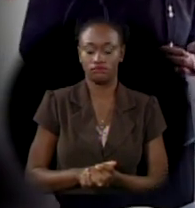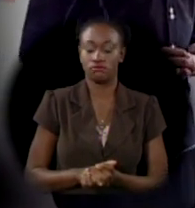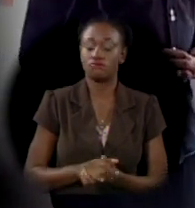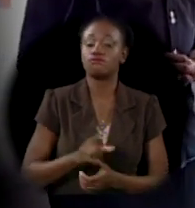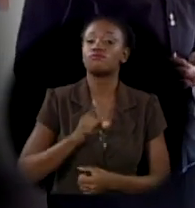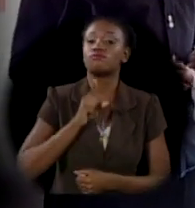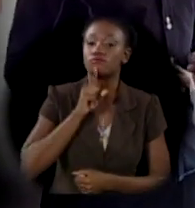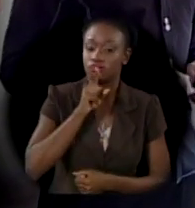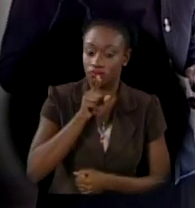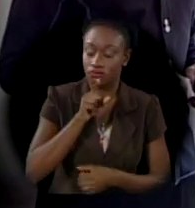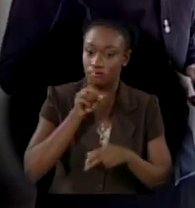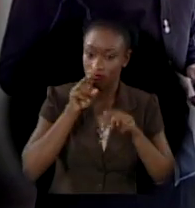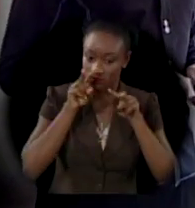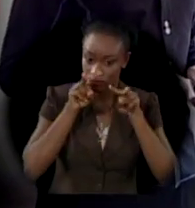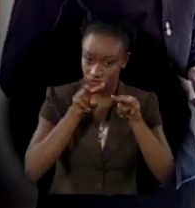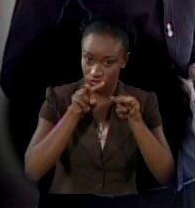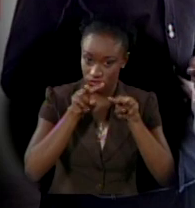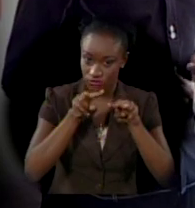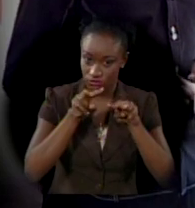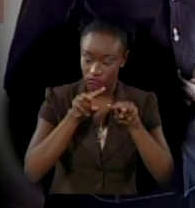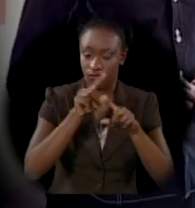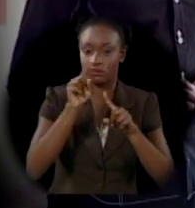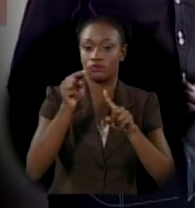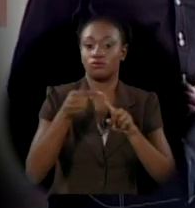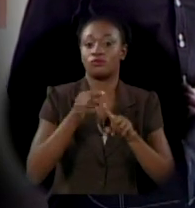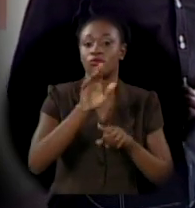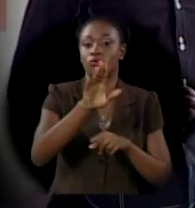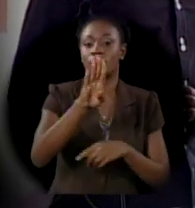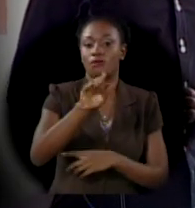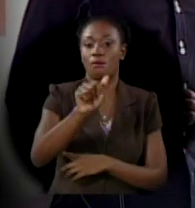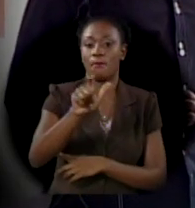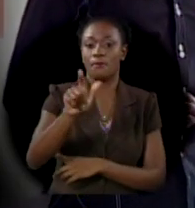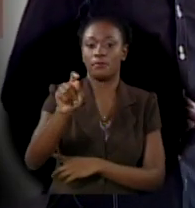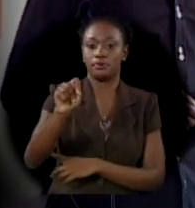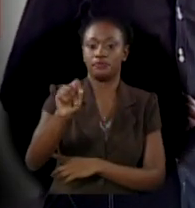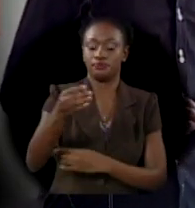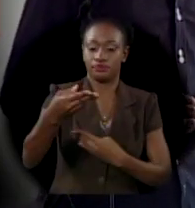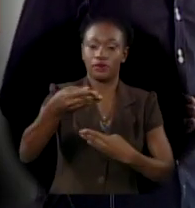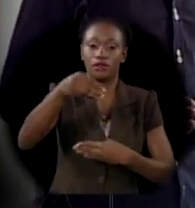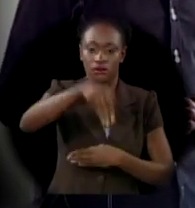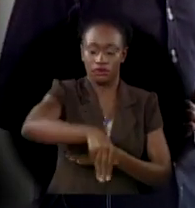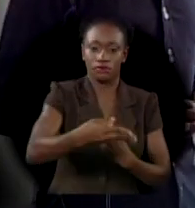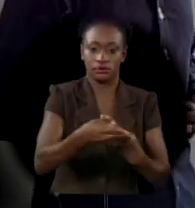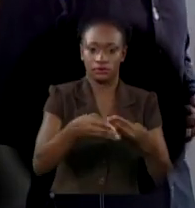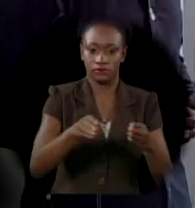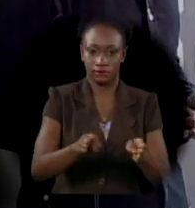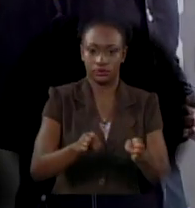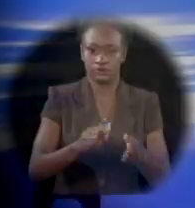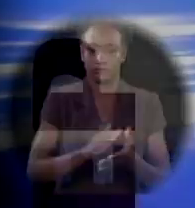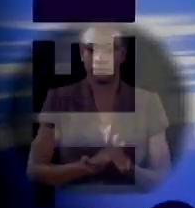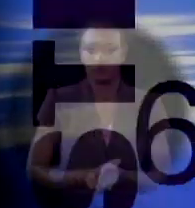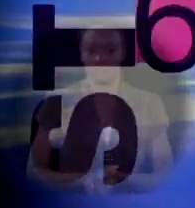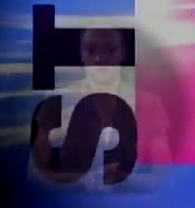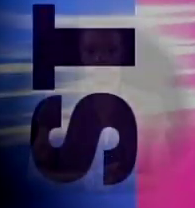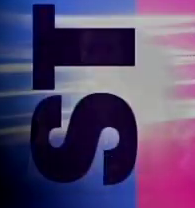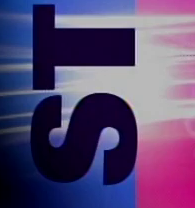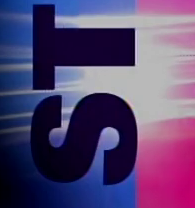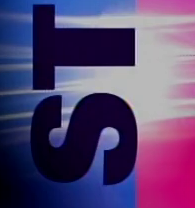Be sure to watch while your unopened ballot is placed in the ballot box.